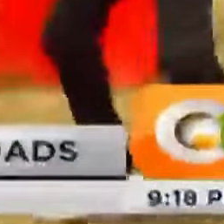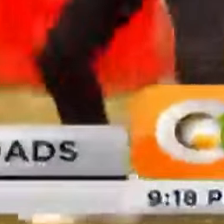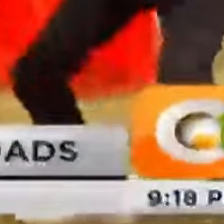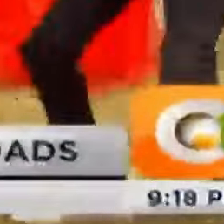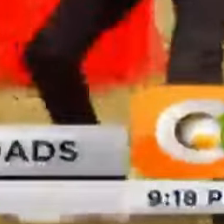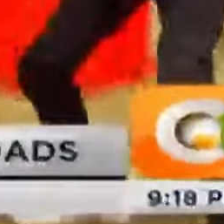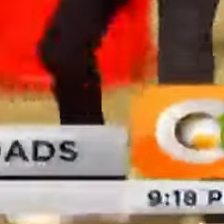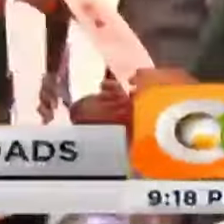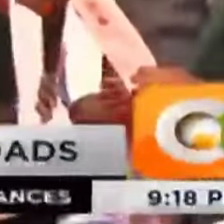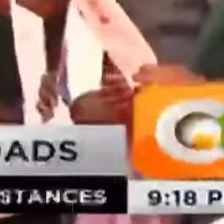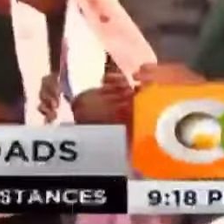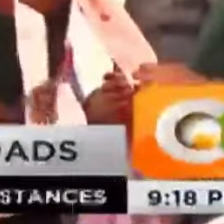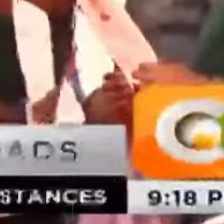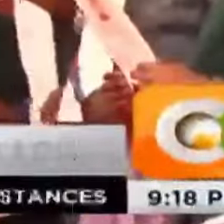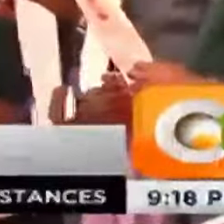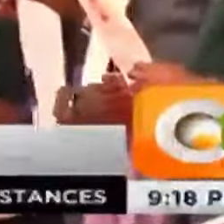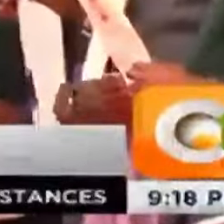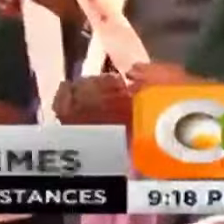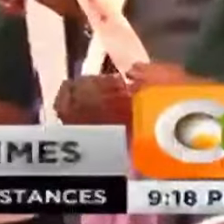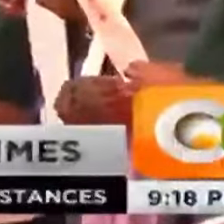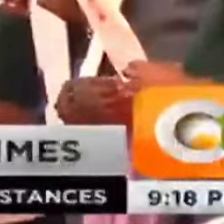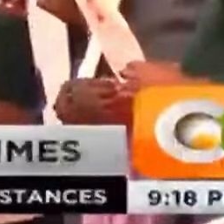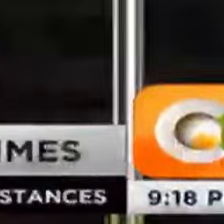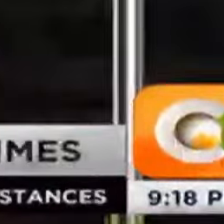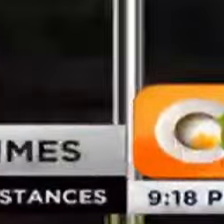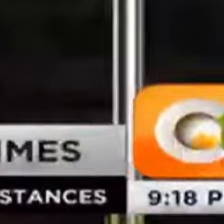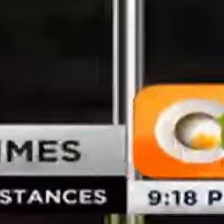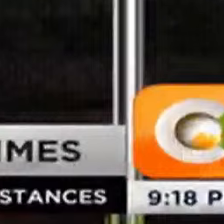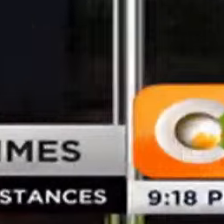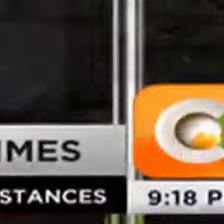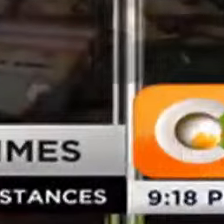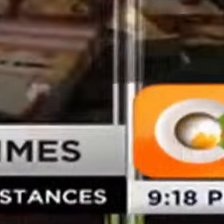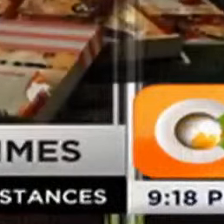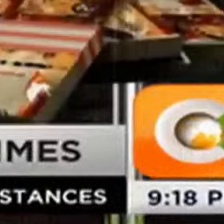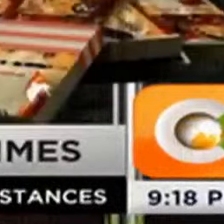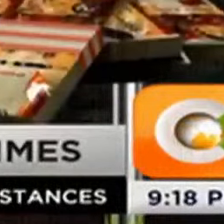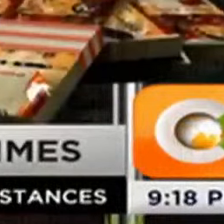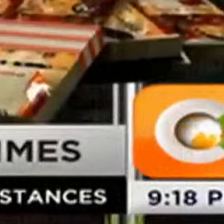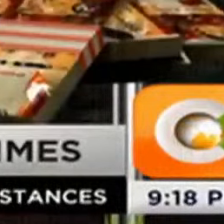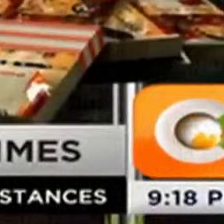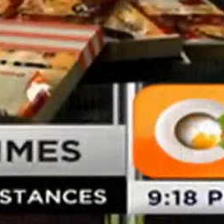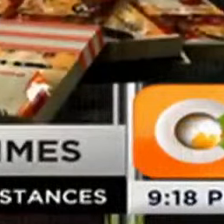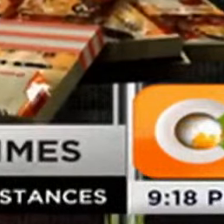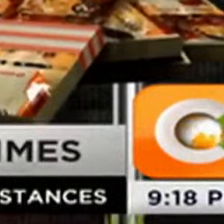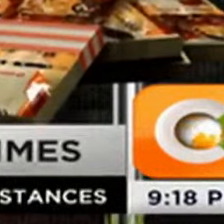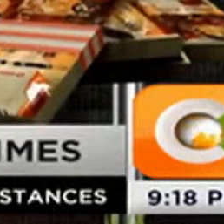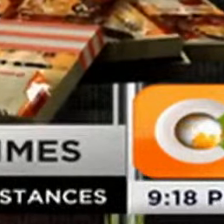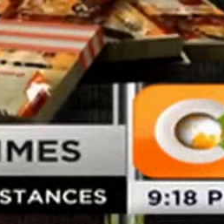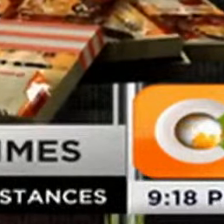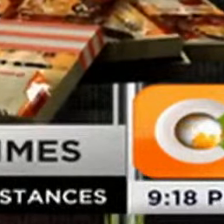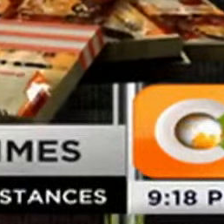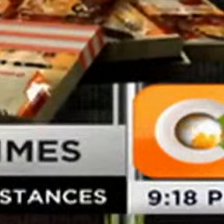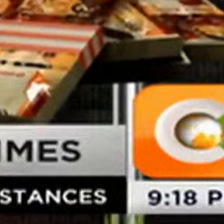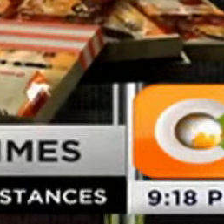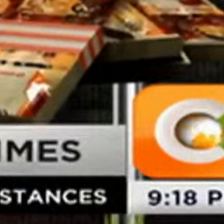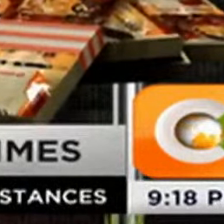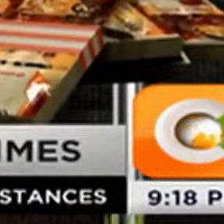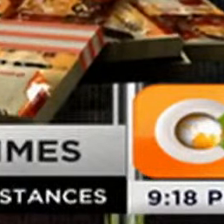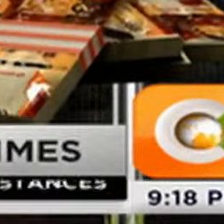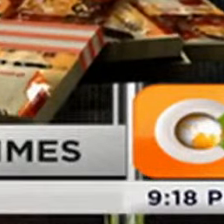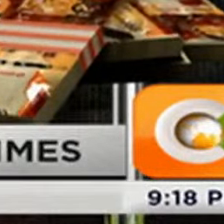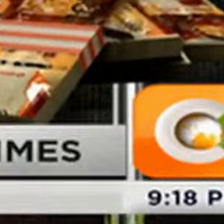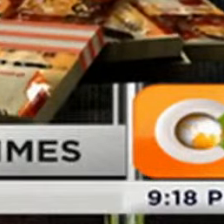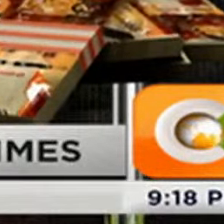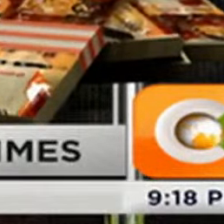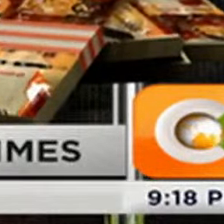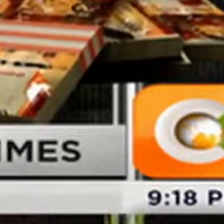Now being a city, Eldoret will be required to sustain the status by sourcing of its own revenue, a requirement it has always met